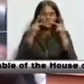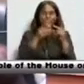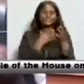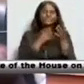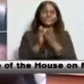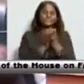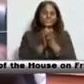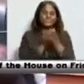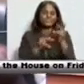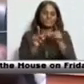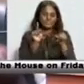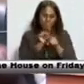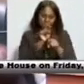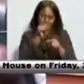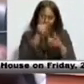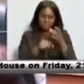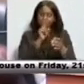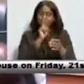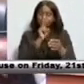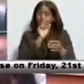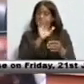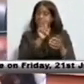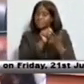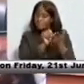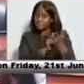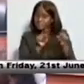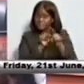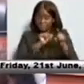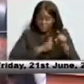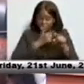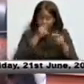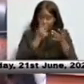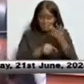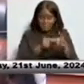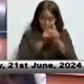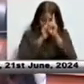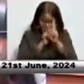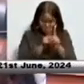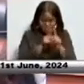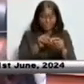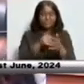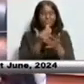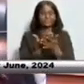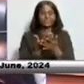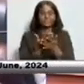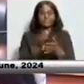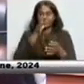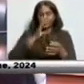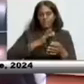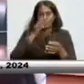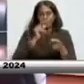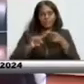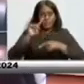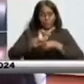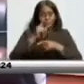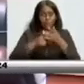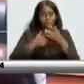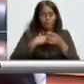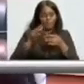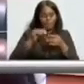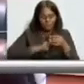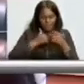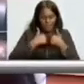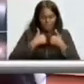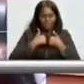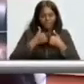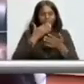interest. This is the real test that we have to put these decisions through. Madam Speaker, today, we